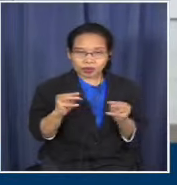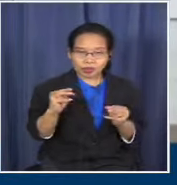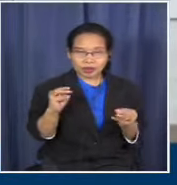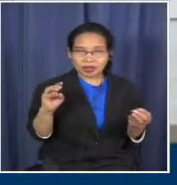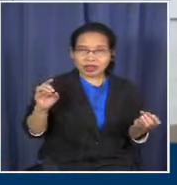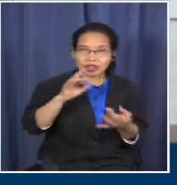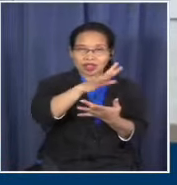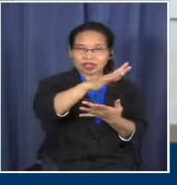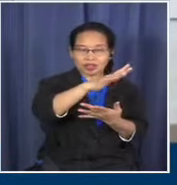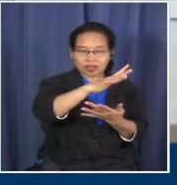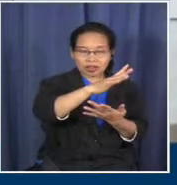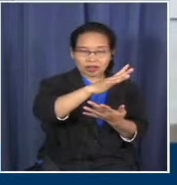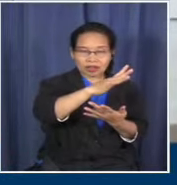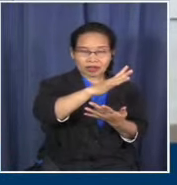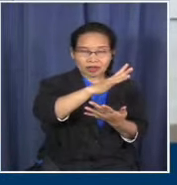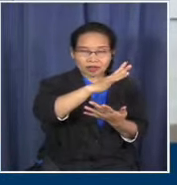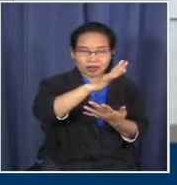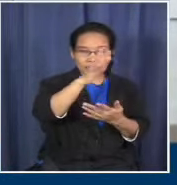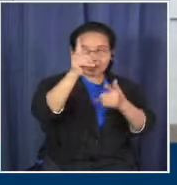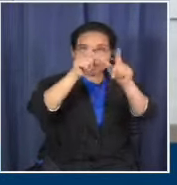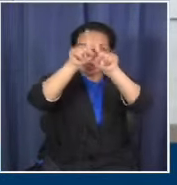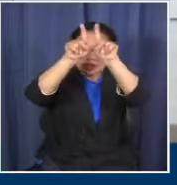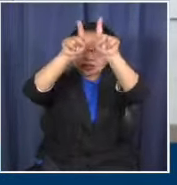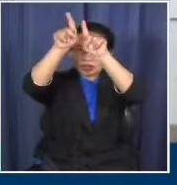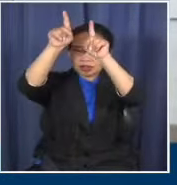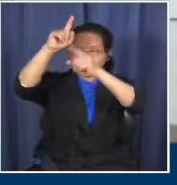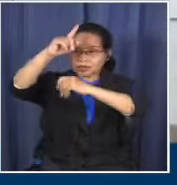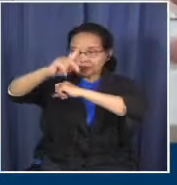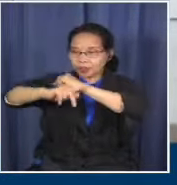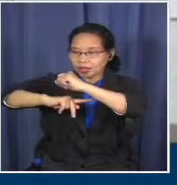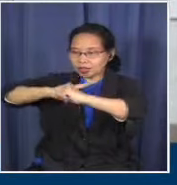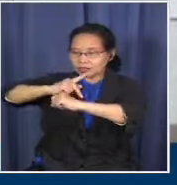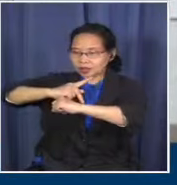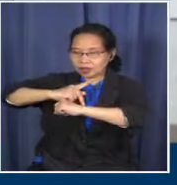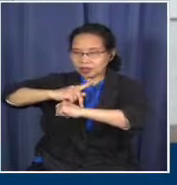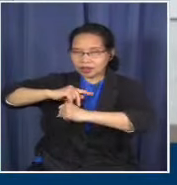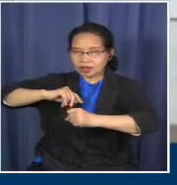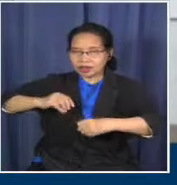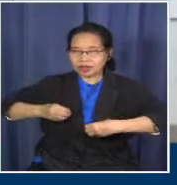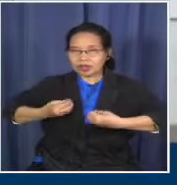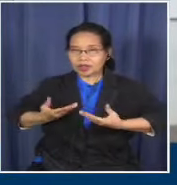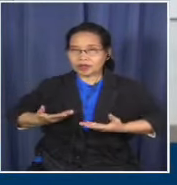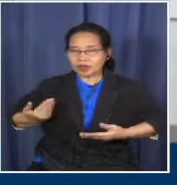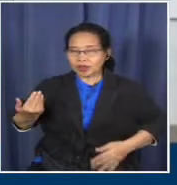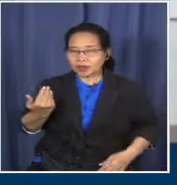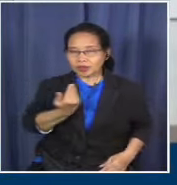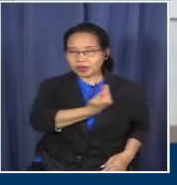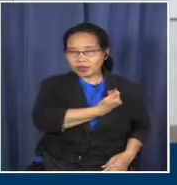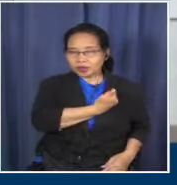the exactness of the movements of galaxies, stars, and planets